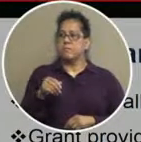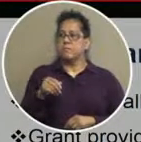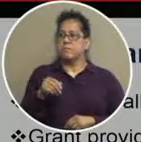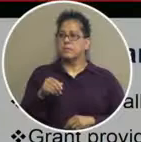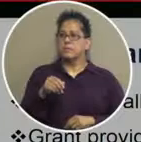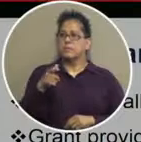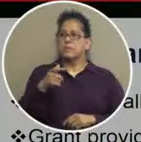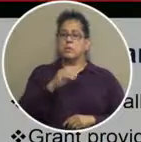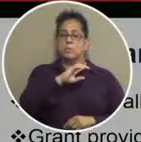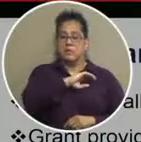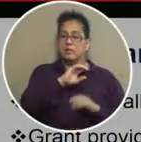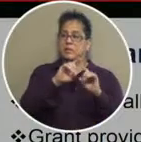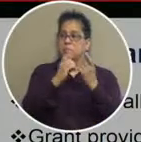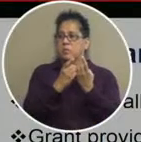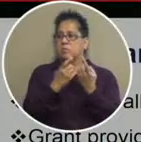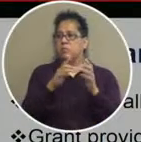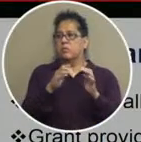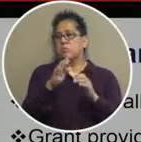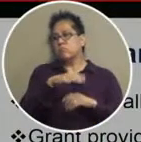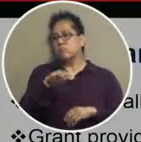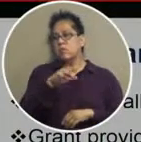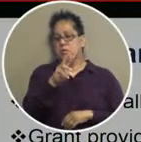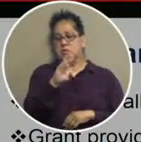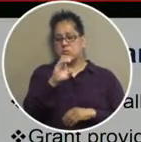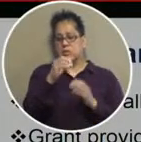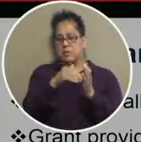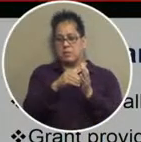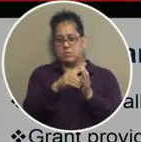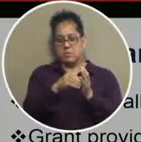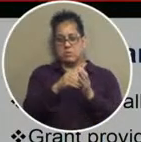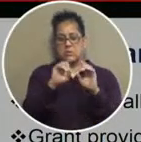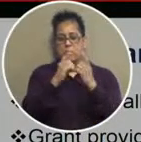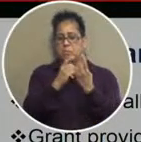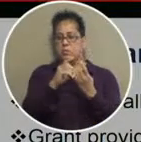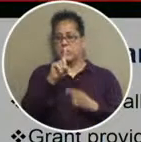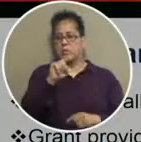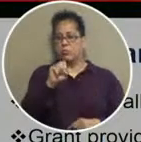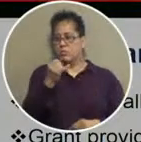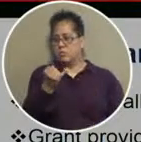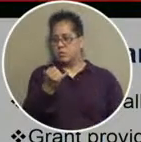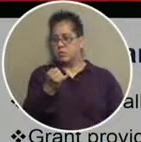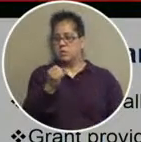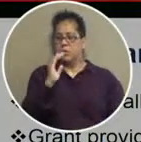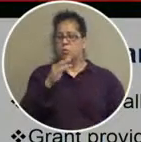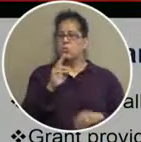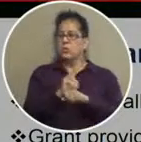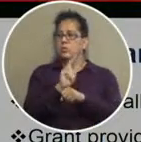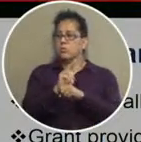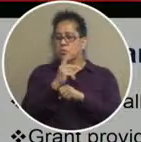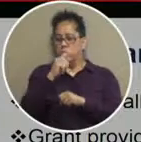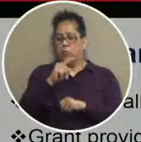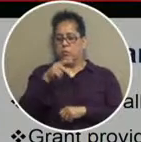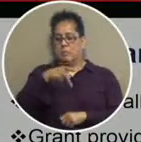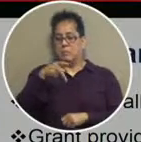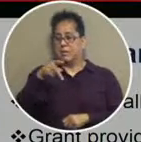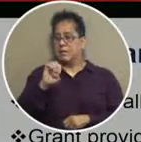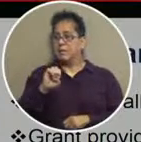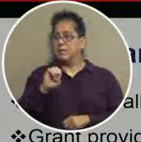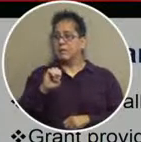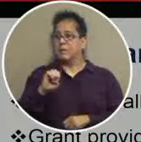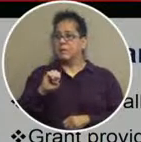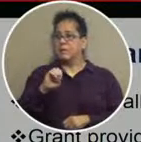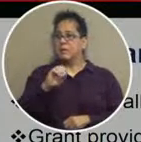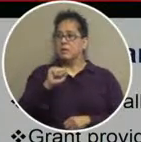The Police Department received approximately $600,000 from the Department of Justice, and they're going to utilize this for personal protective equipment and for